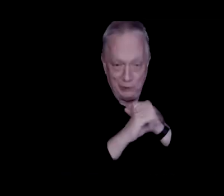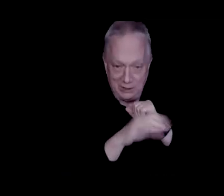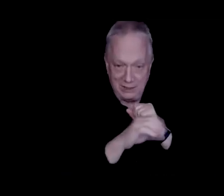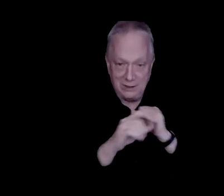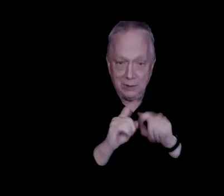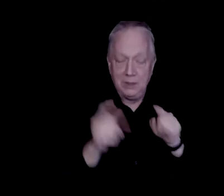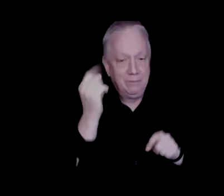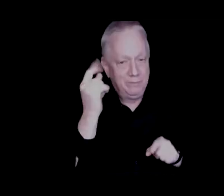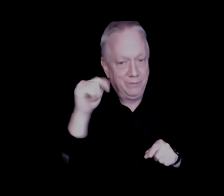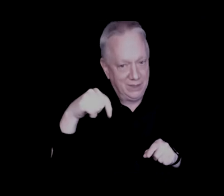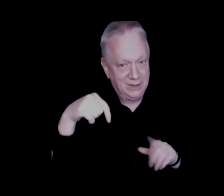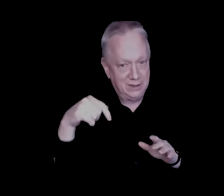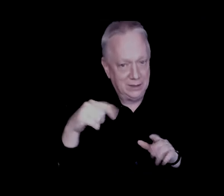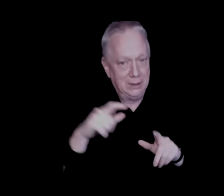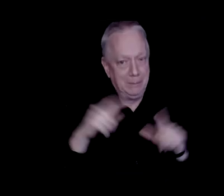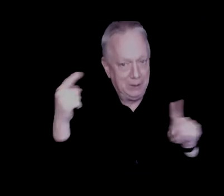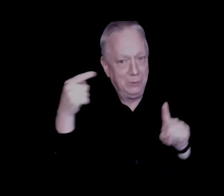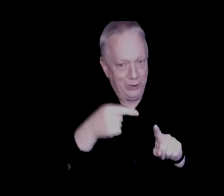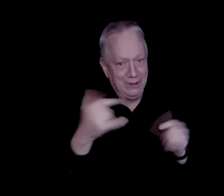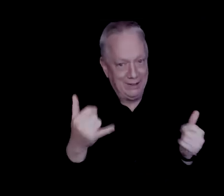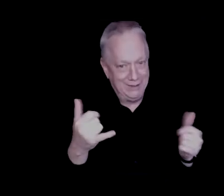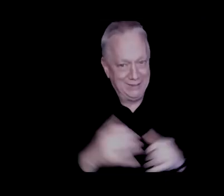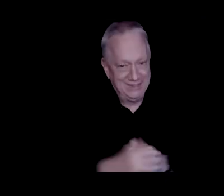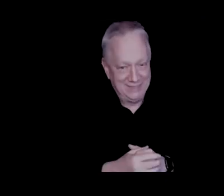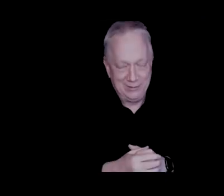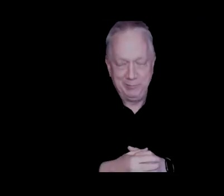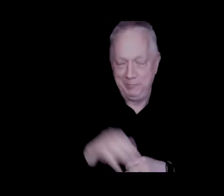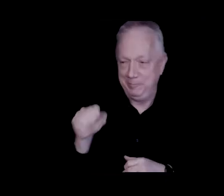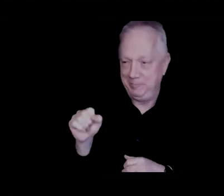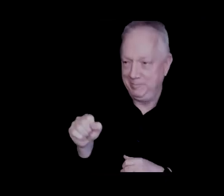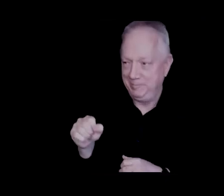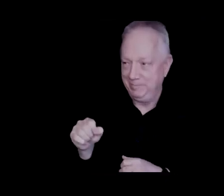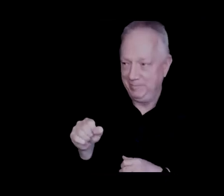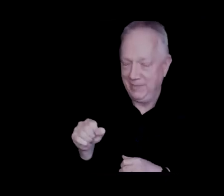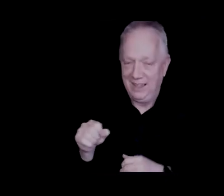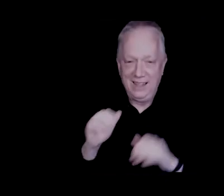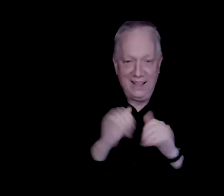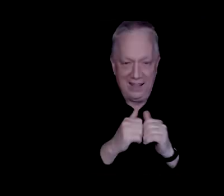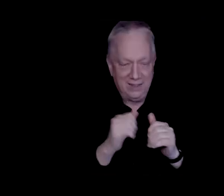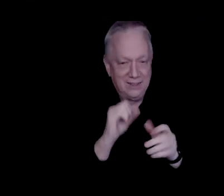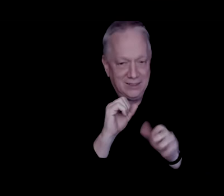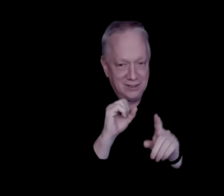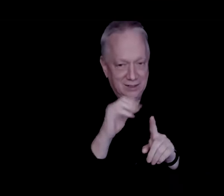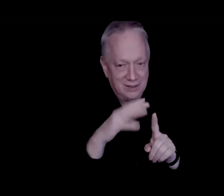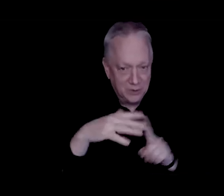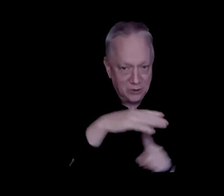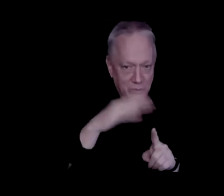but this is a big point now. Mm-hmm. So hope the situation will be better,